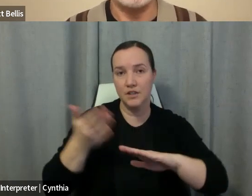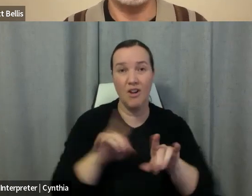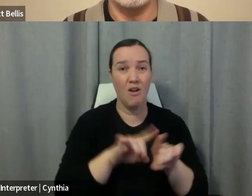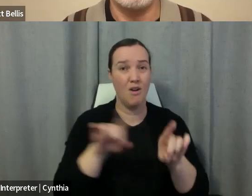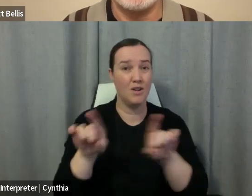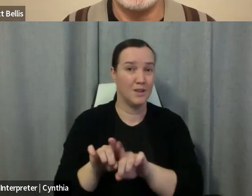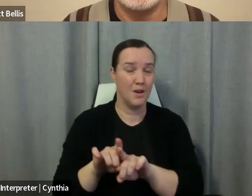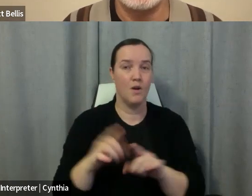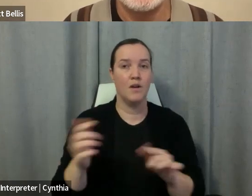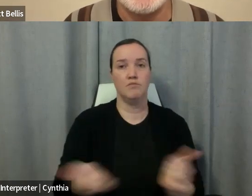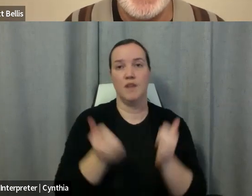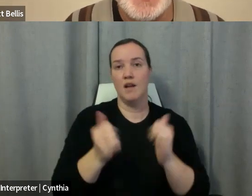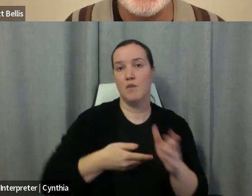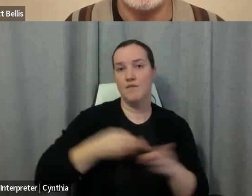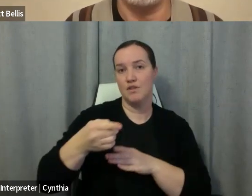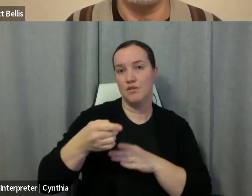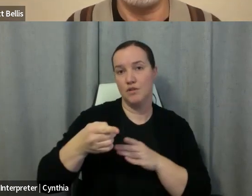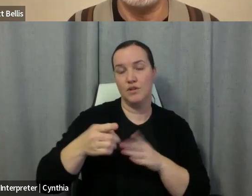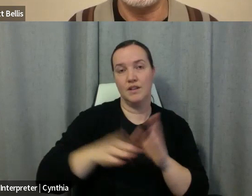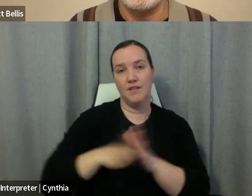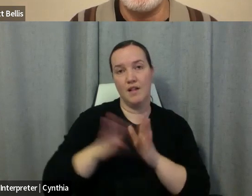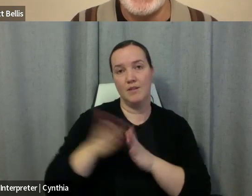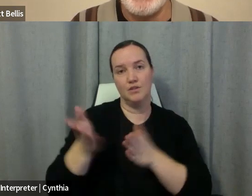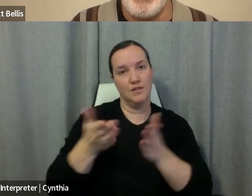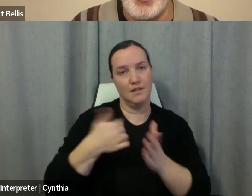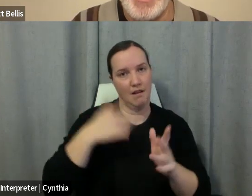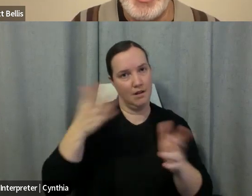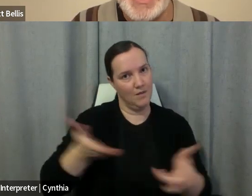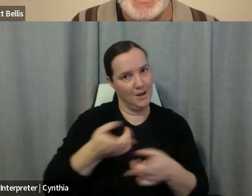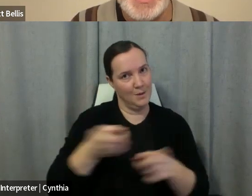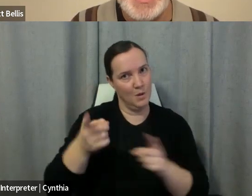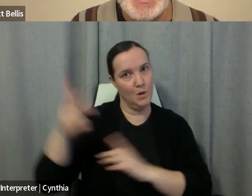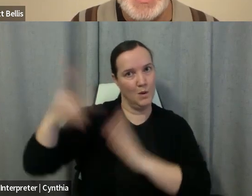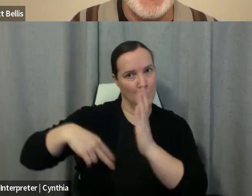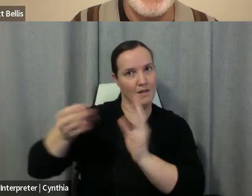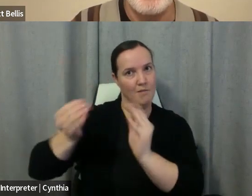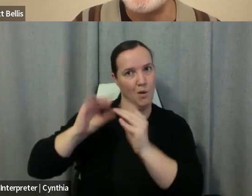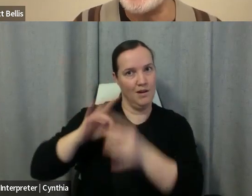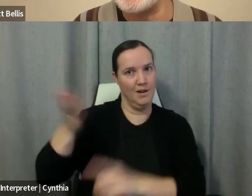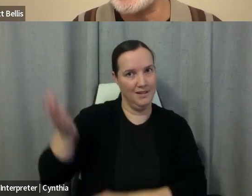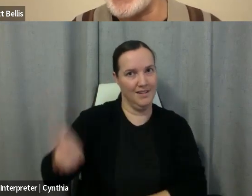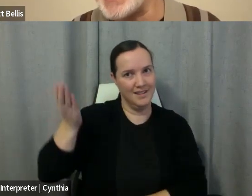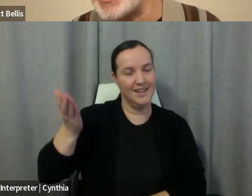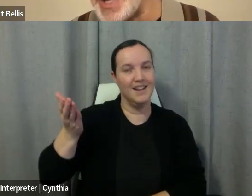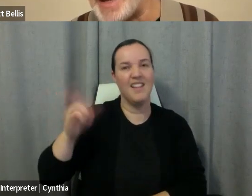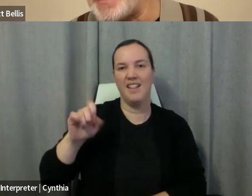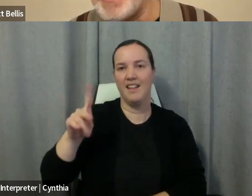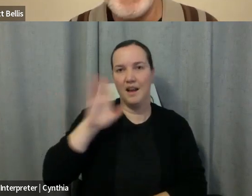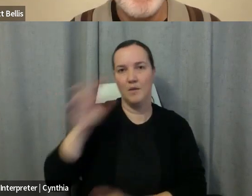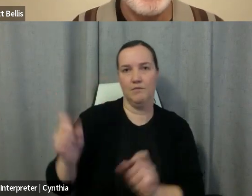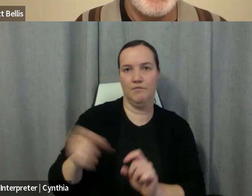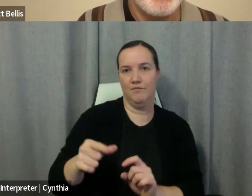of professional development services. I invite you to read more about Douglas at the link, which we will share in the